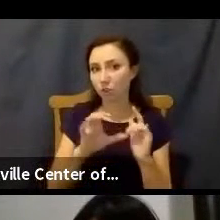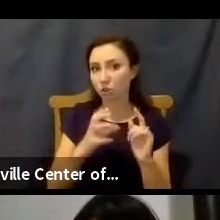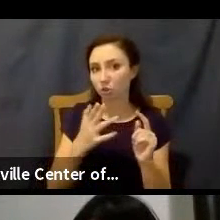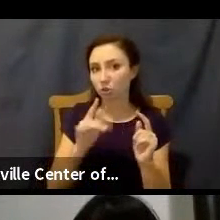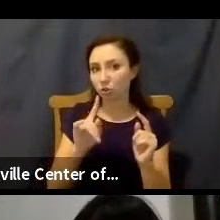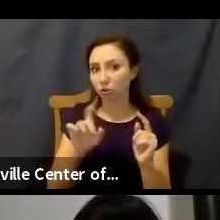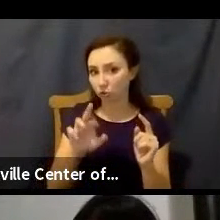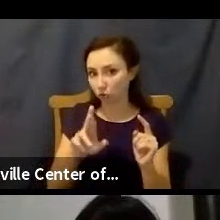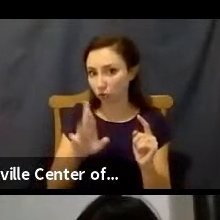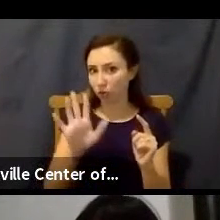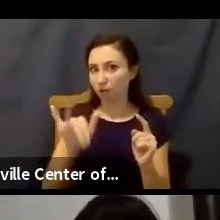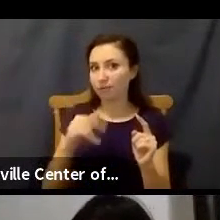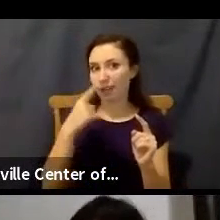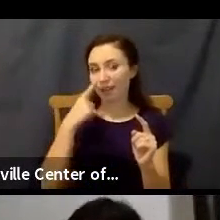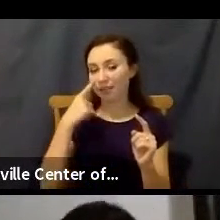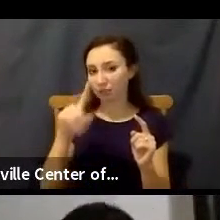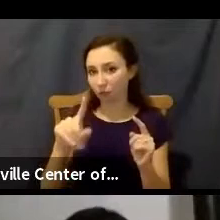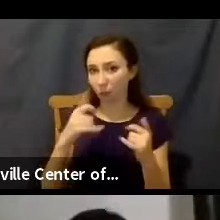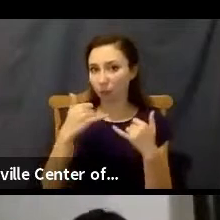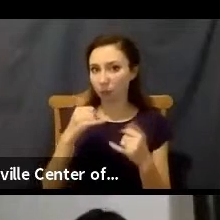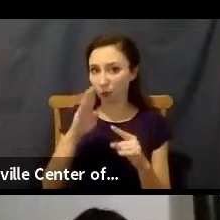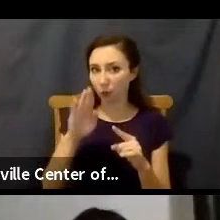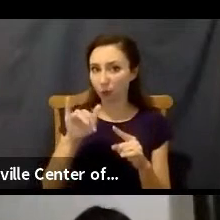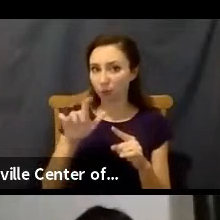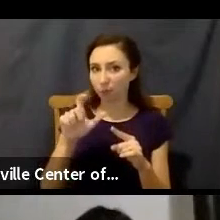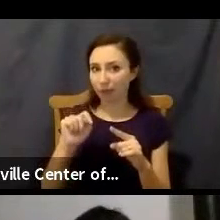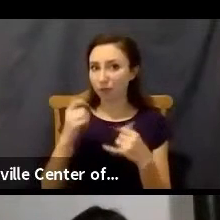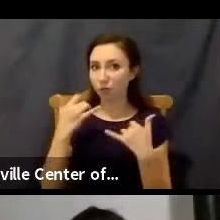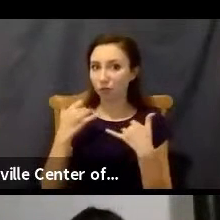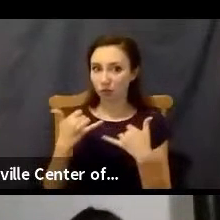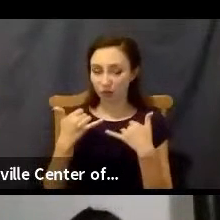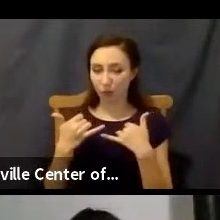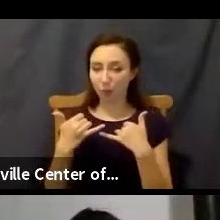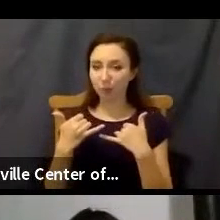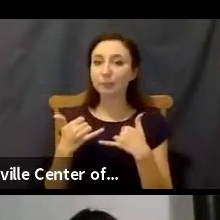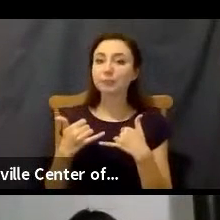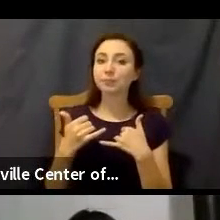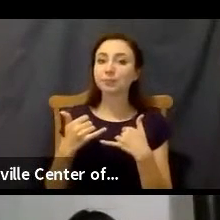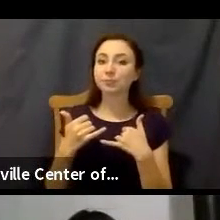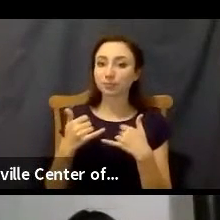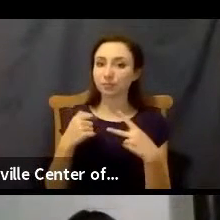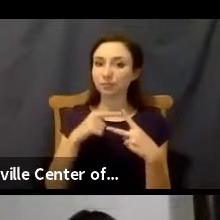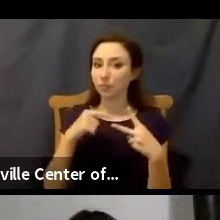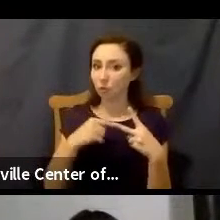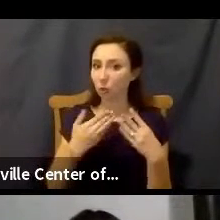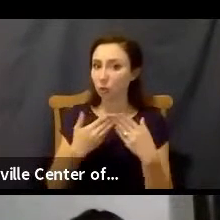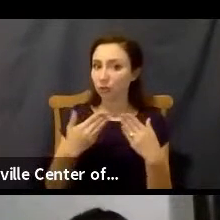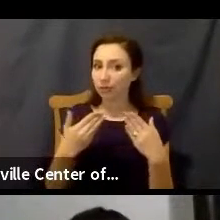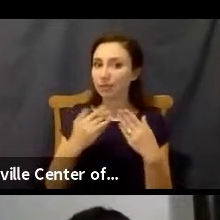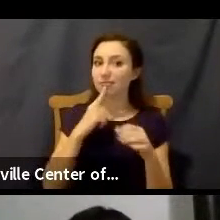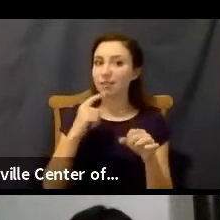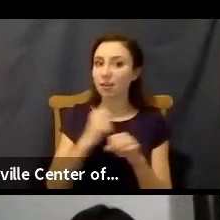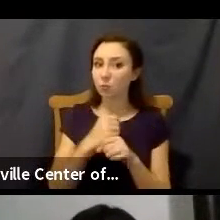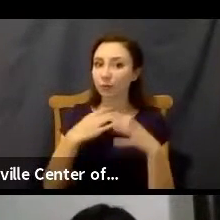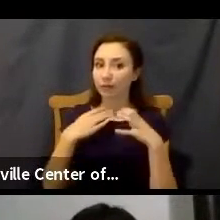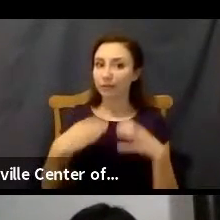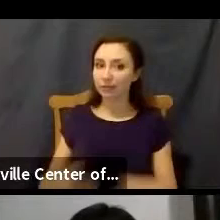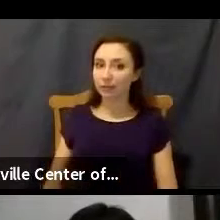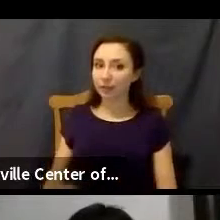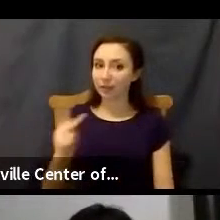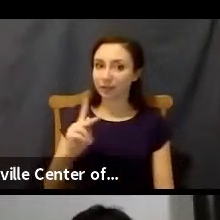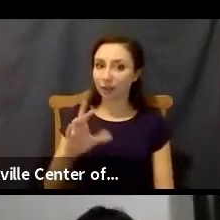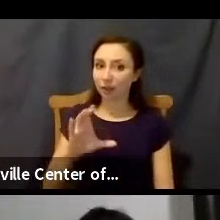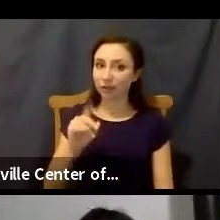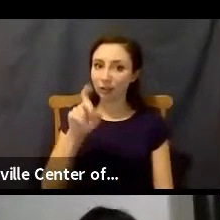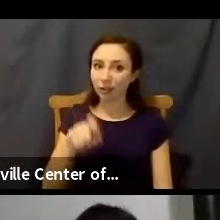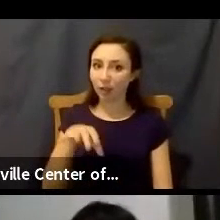on this, the current ballot right now. Those are things that go to the actual citizens of Knox County have